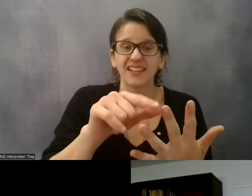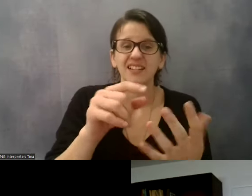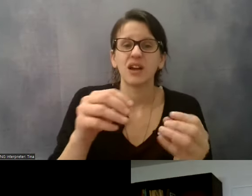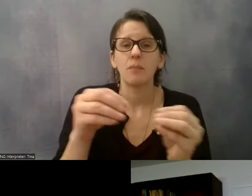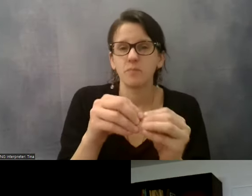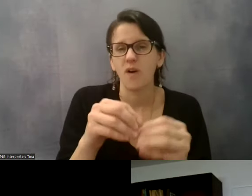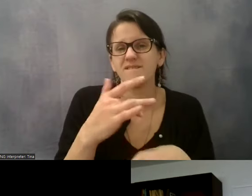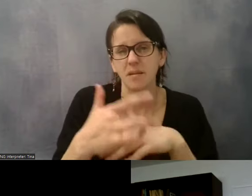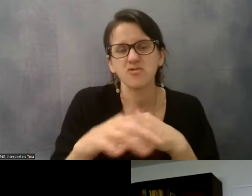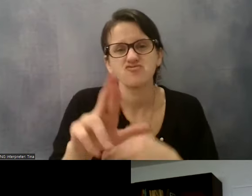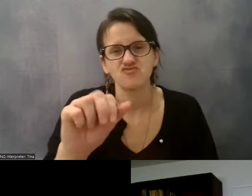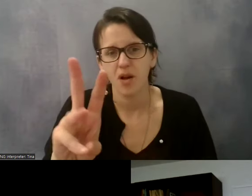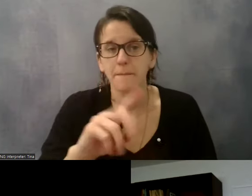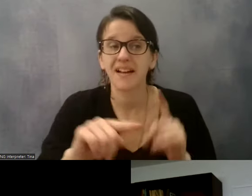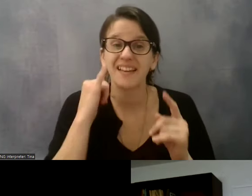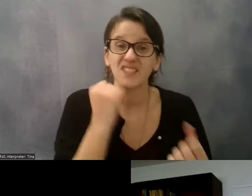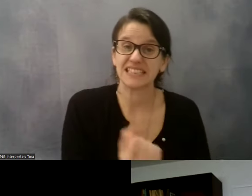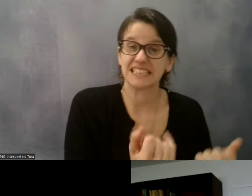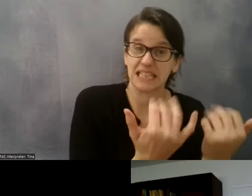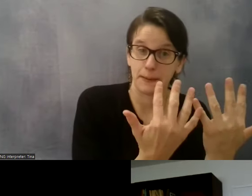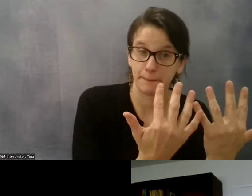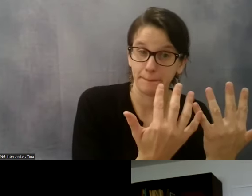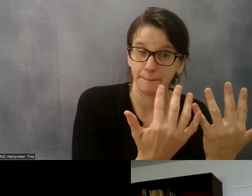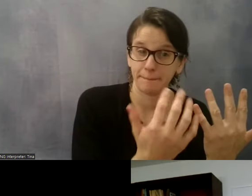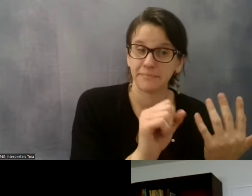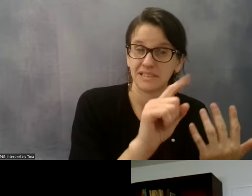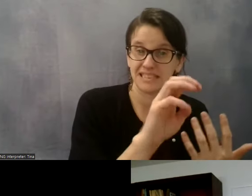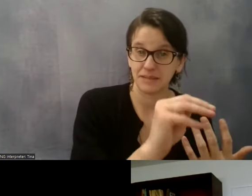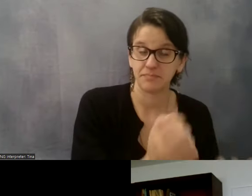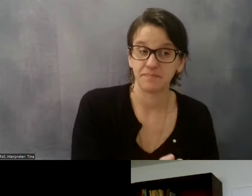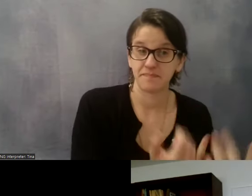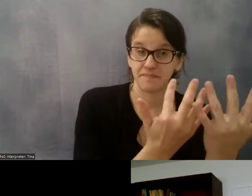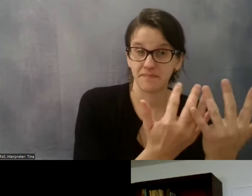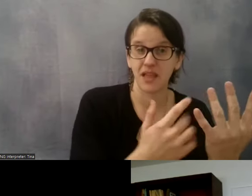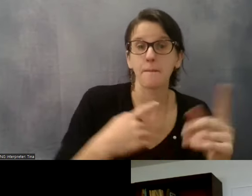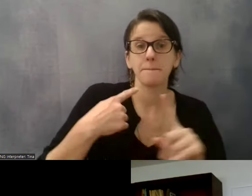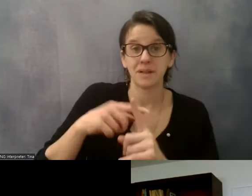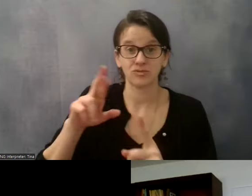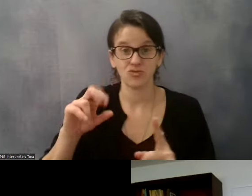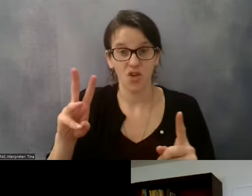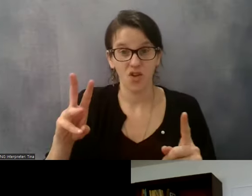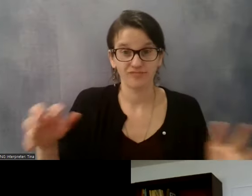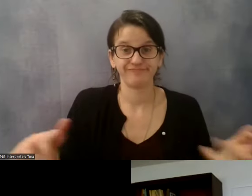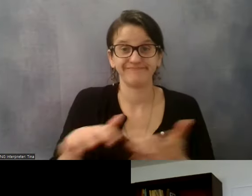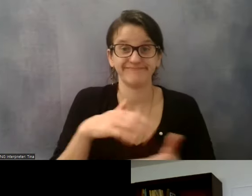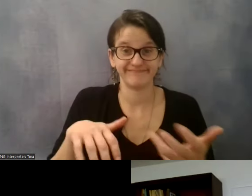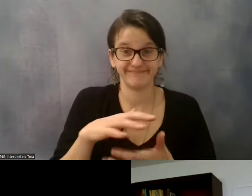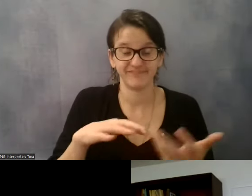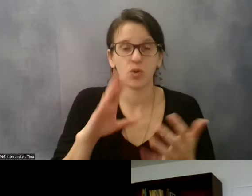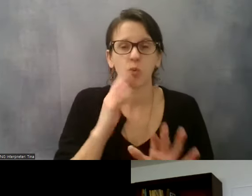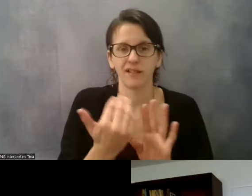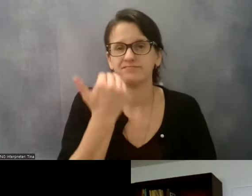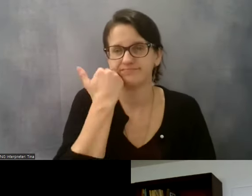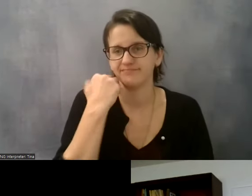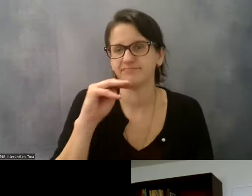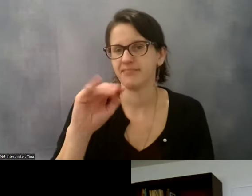kale or cabbage or other cruciferous veggies, you'll get your myrosinase, which enables your body to make the sulforaphane, even if the rest is